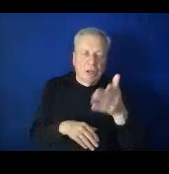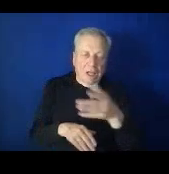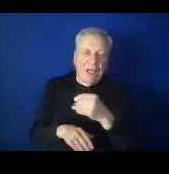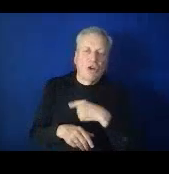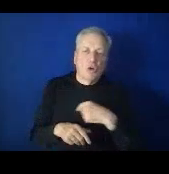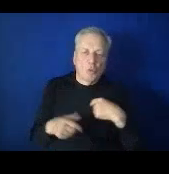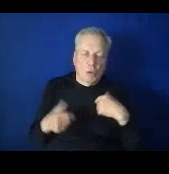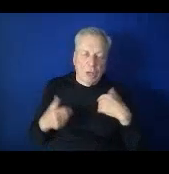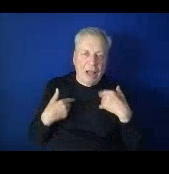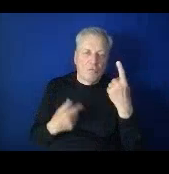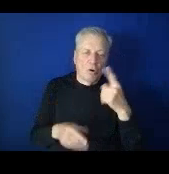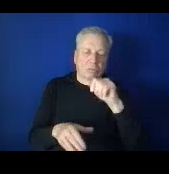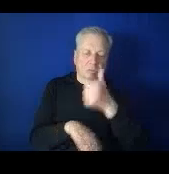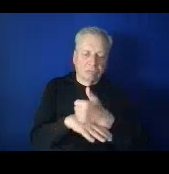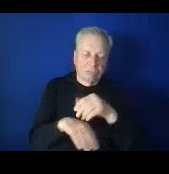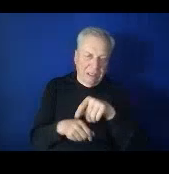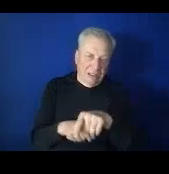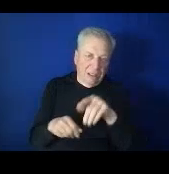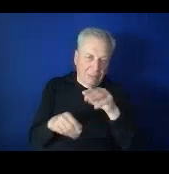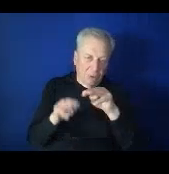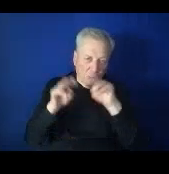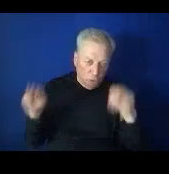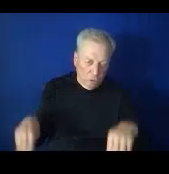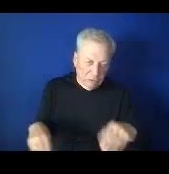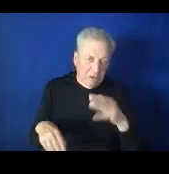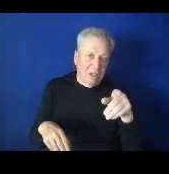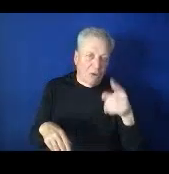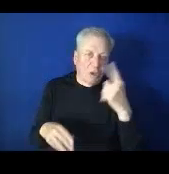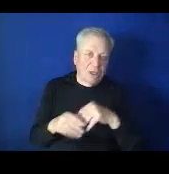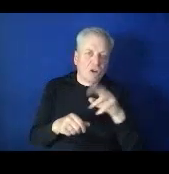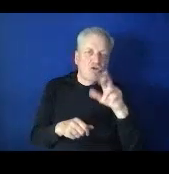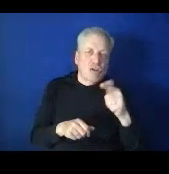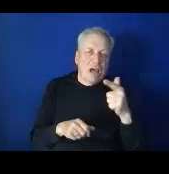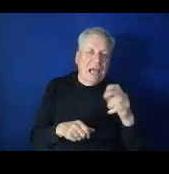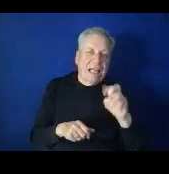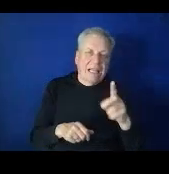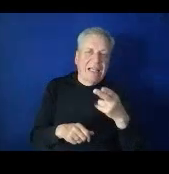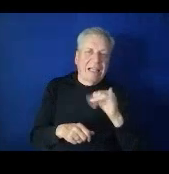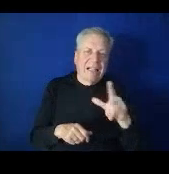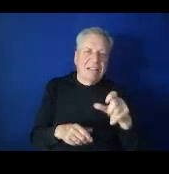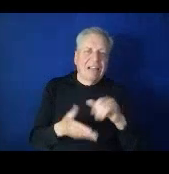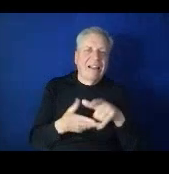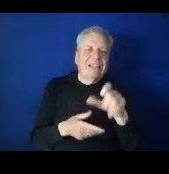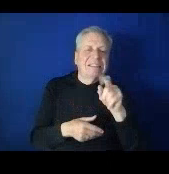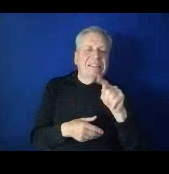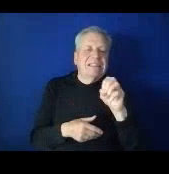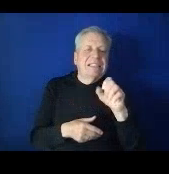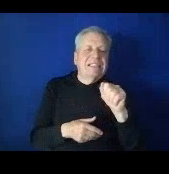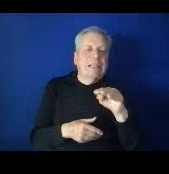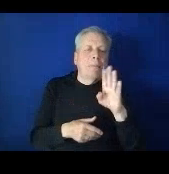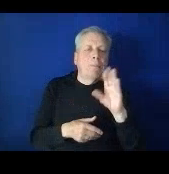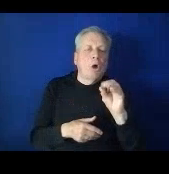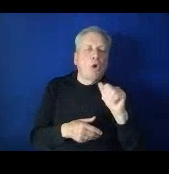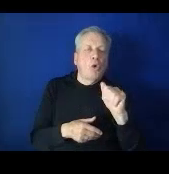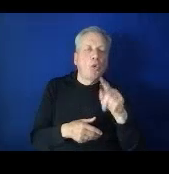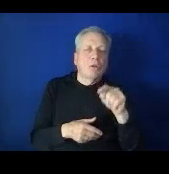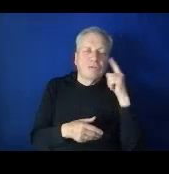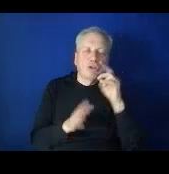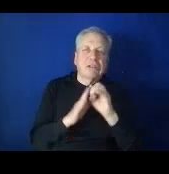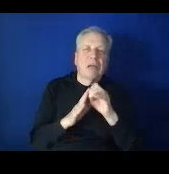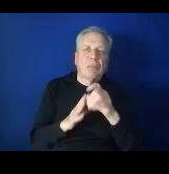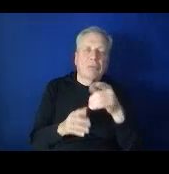museum, but the new station is out here in the Ragged Hills. And this is Steamboat for an example, because I'm going to show